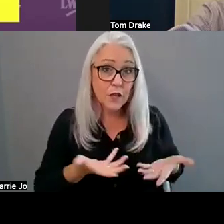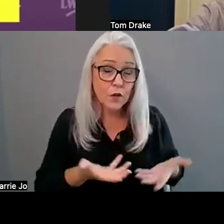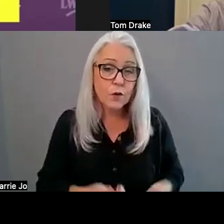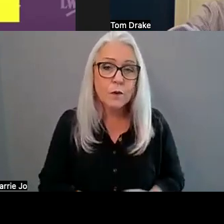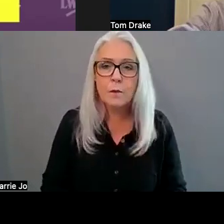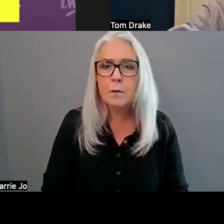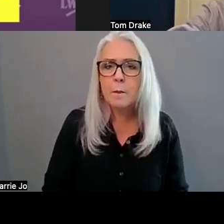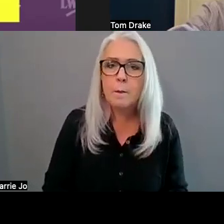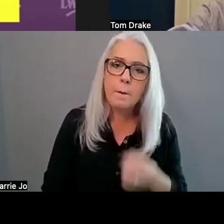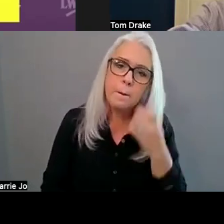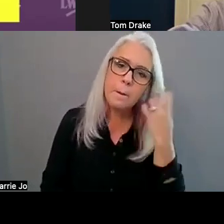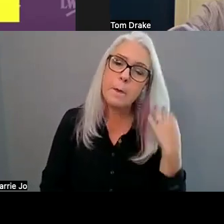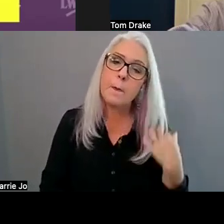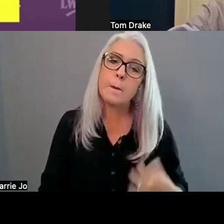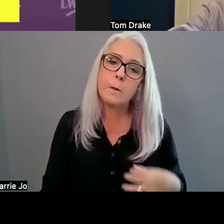finally,